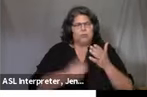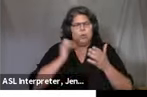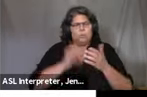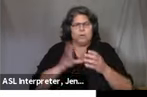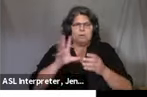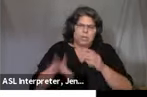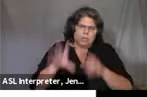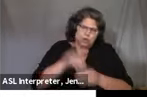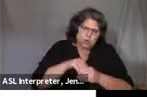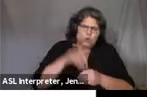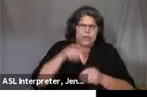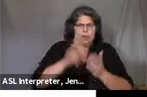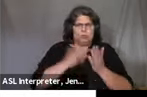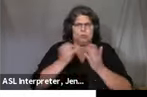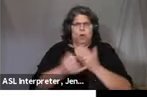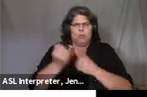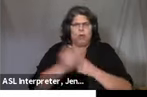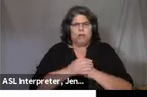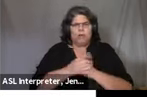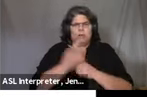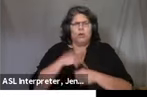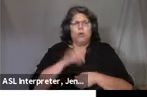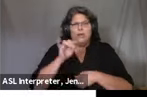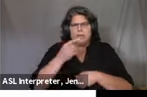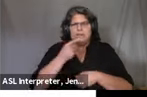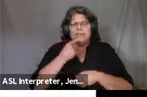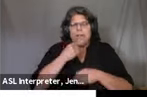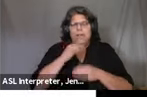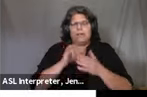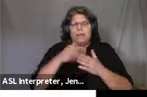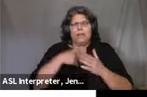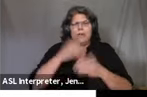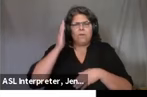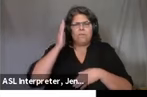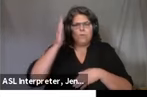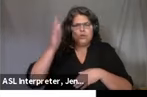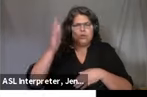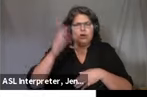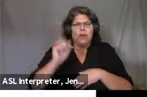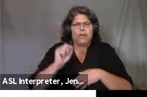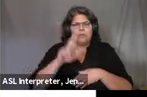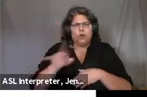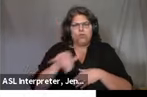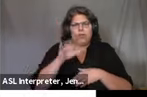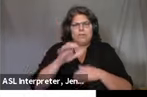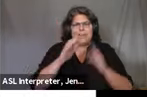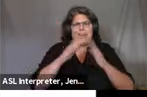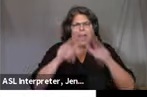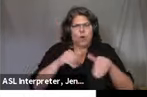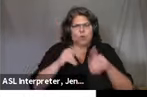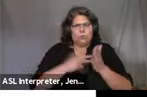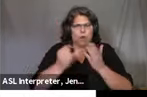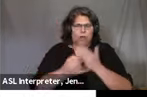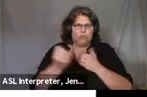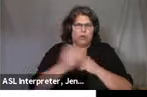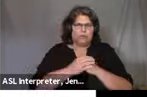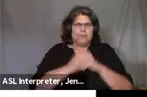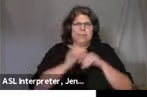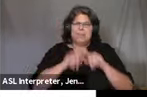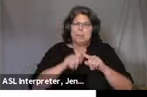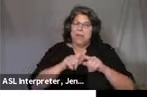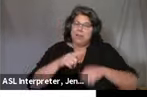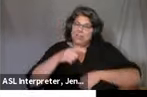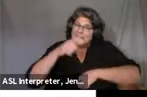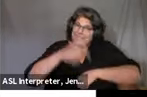project. We did mention that there's a future SRJC housing project. Depending upon timing,